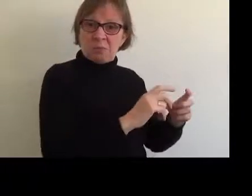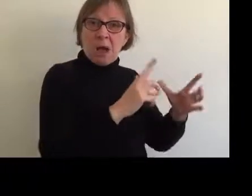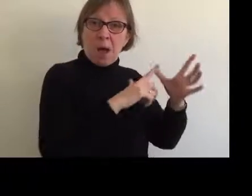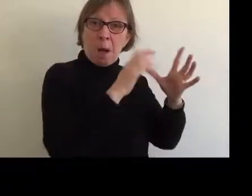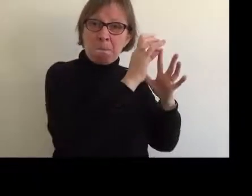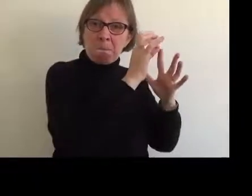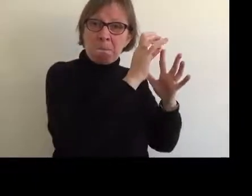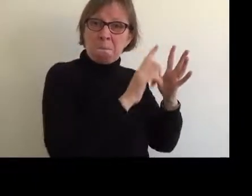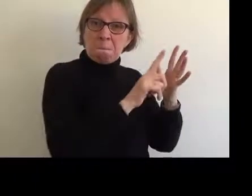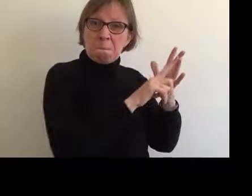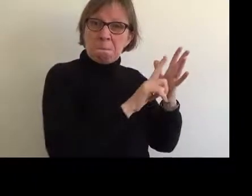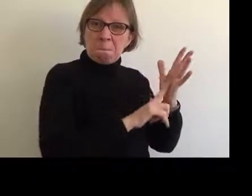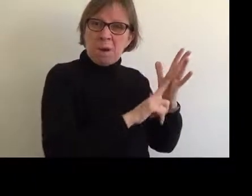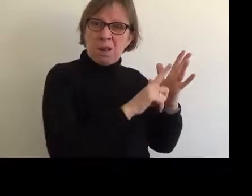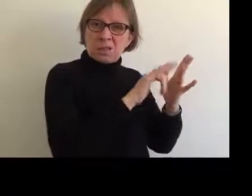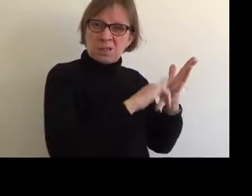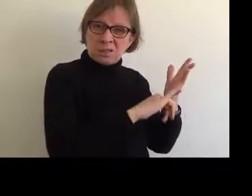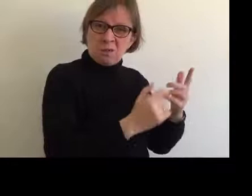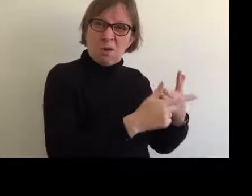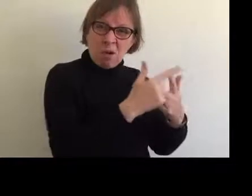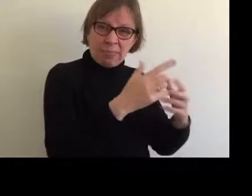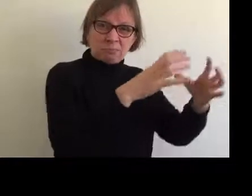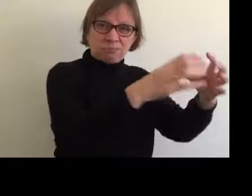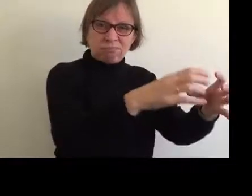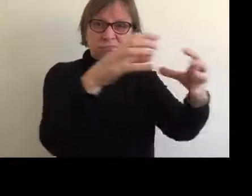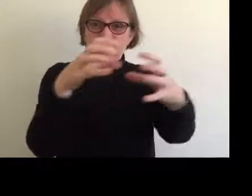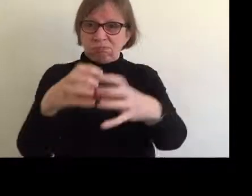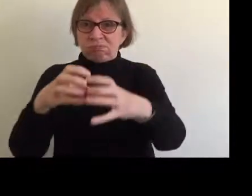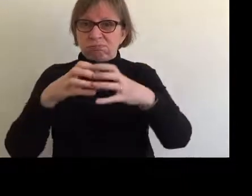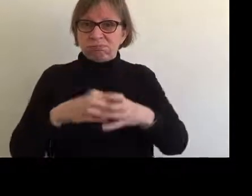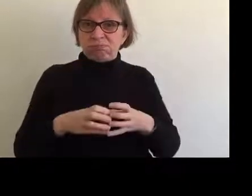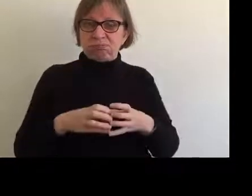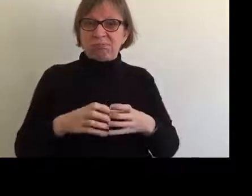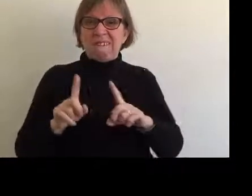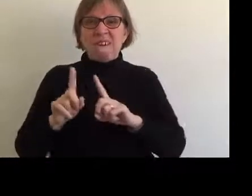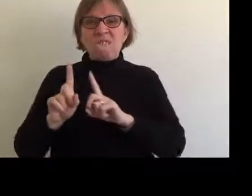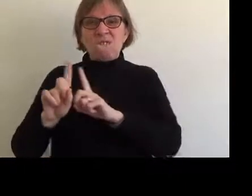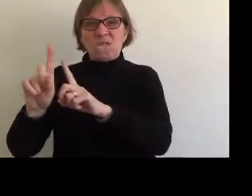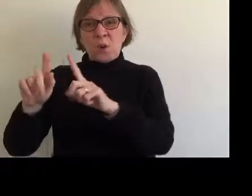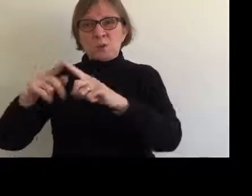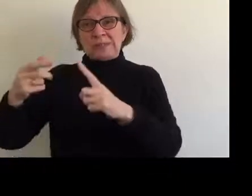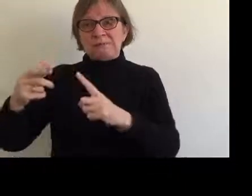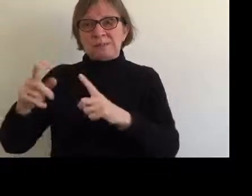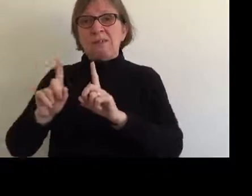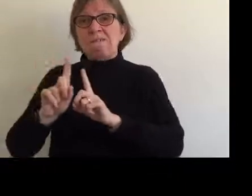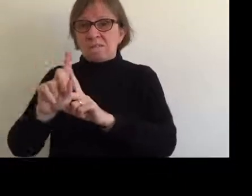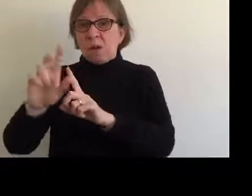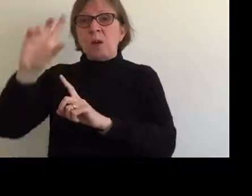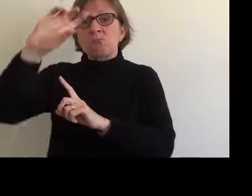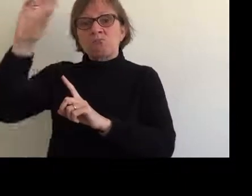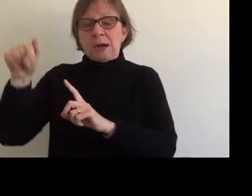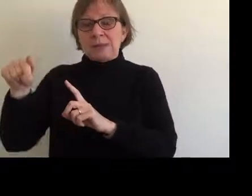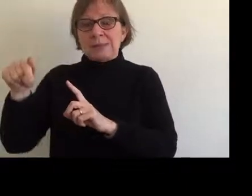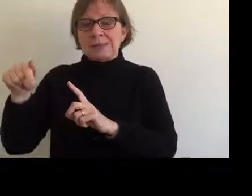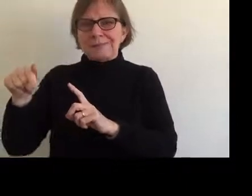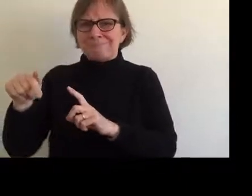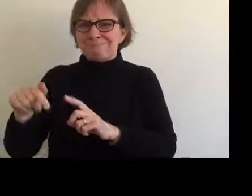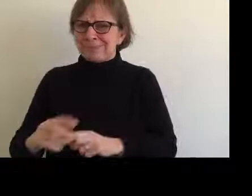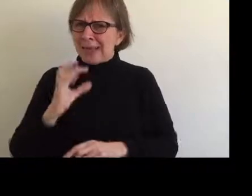follow Apollos. Another, I follow Cephas. Still another, I follow